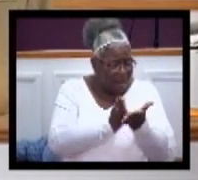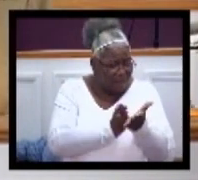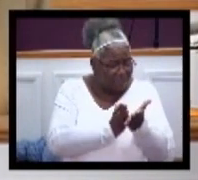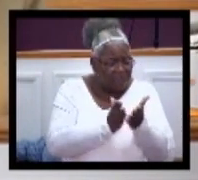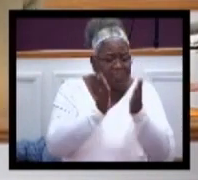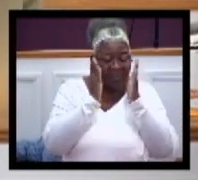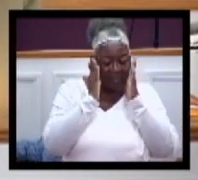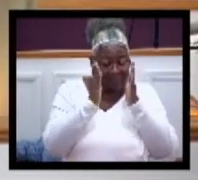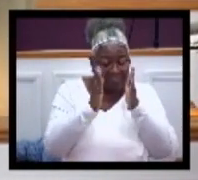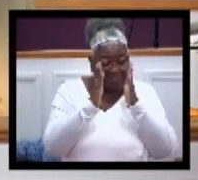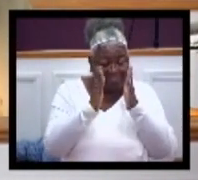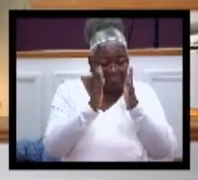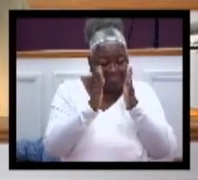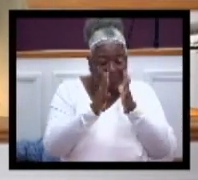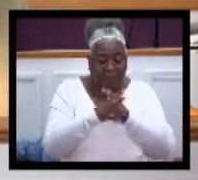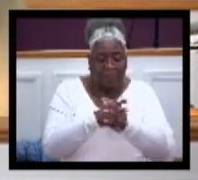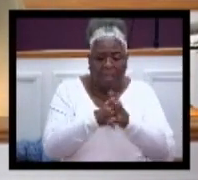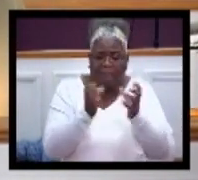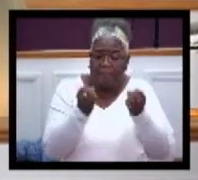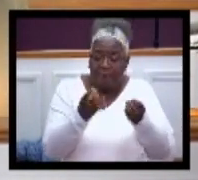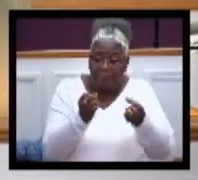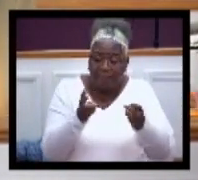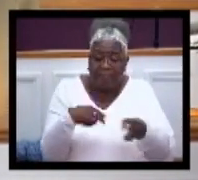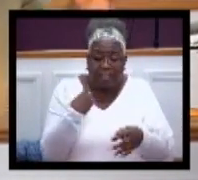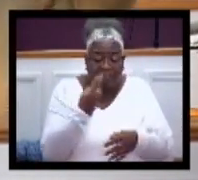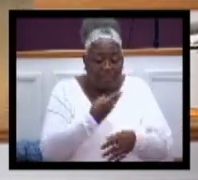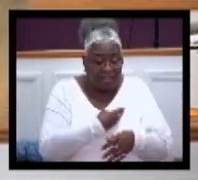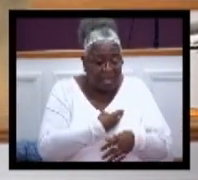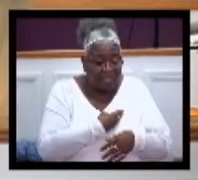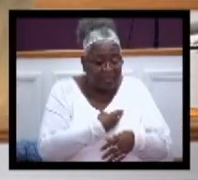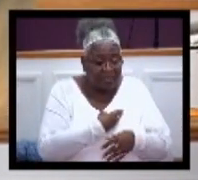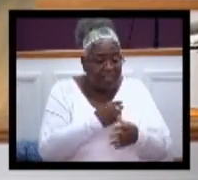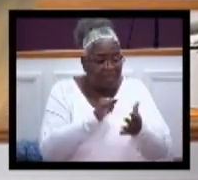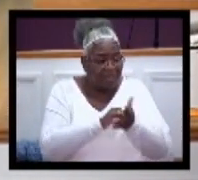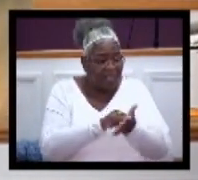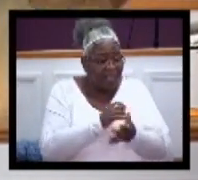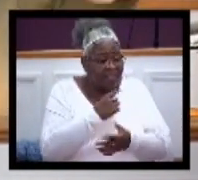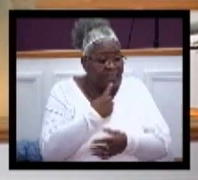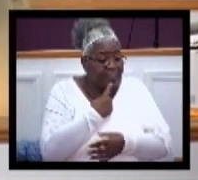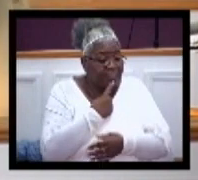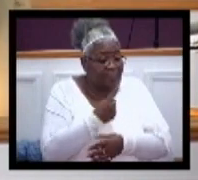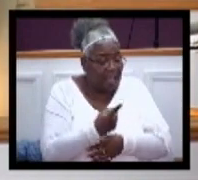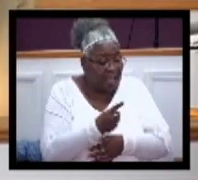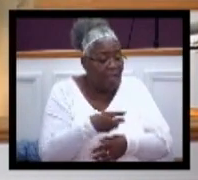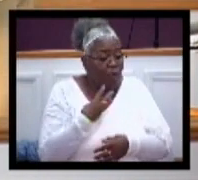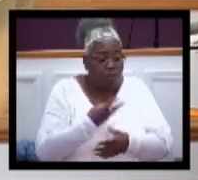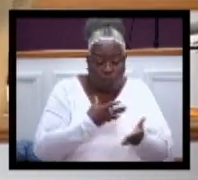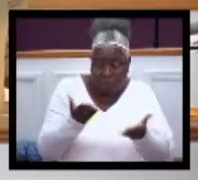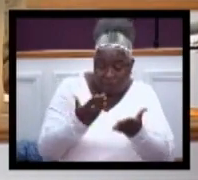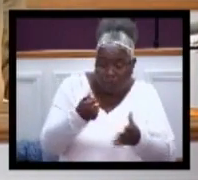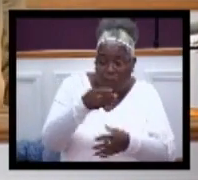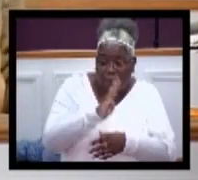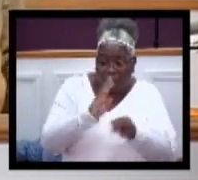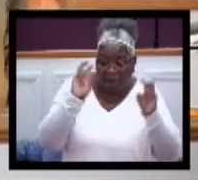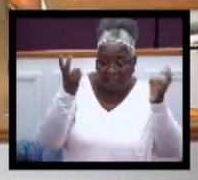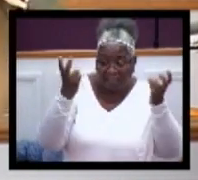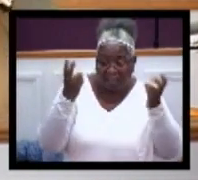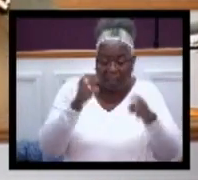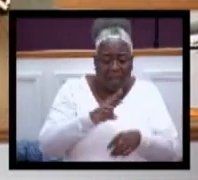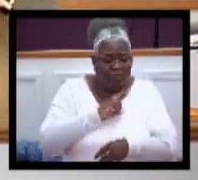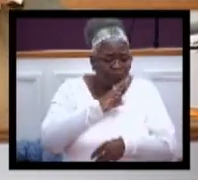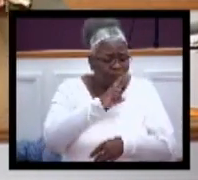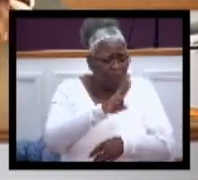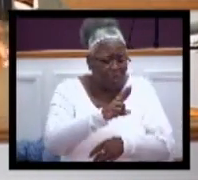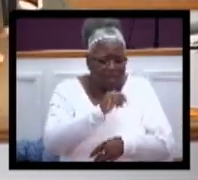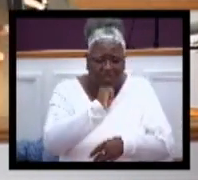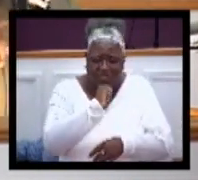thing. Many of us who say we serve Christ really